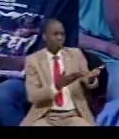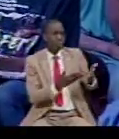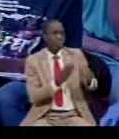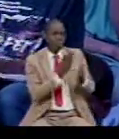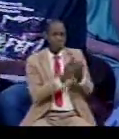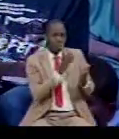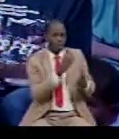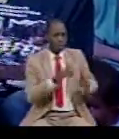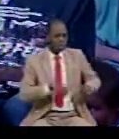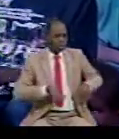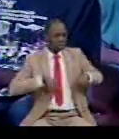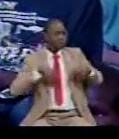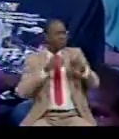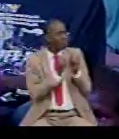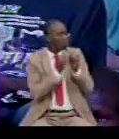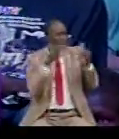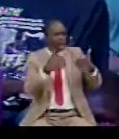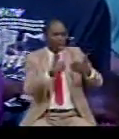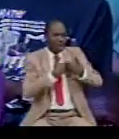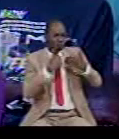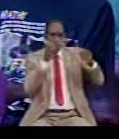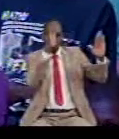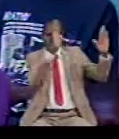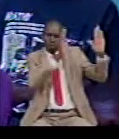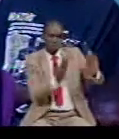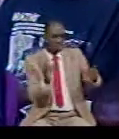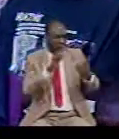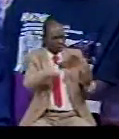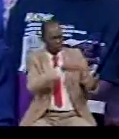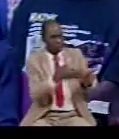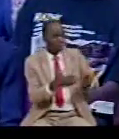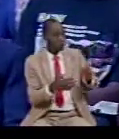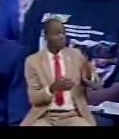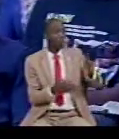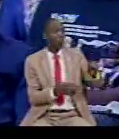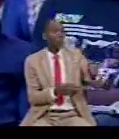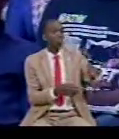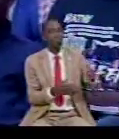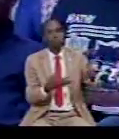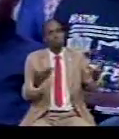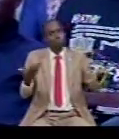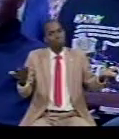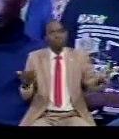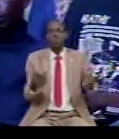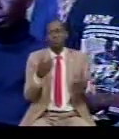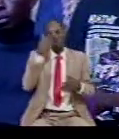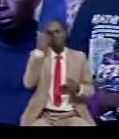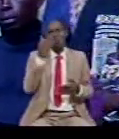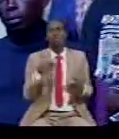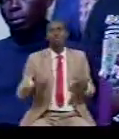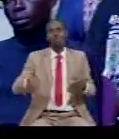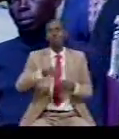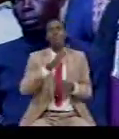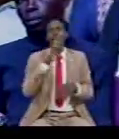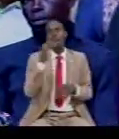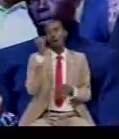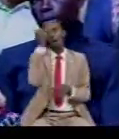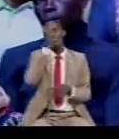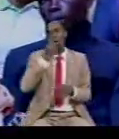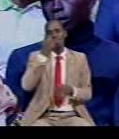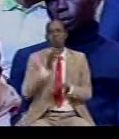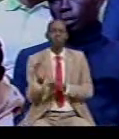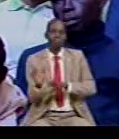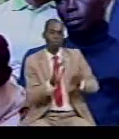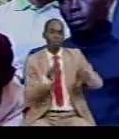ever seen trouble there before they got to there. They said nobody. We say it's because it's Africa. And then we go to America and we go